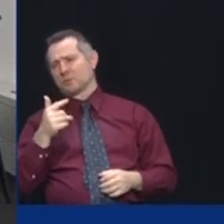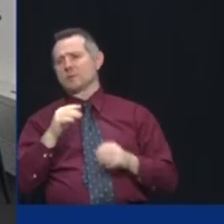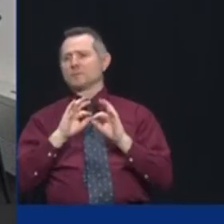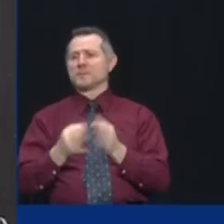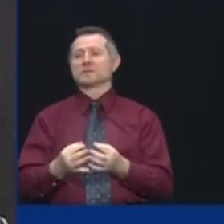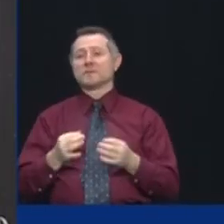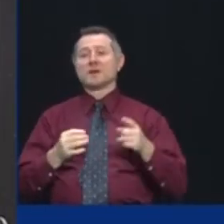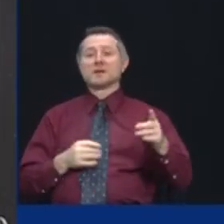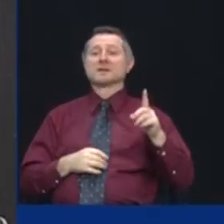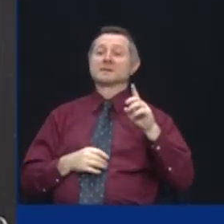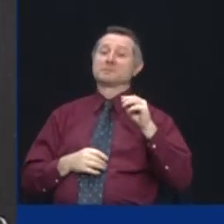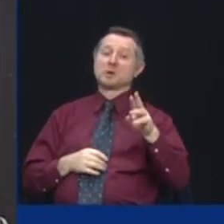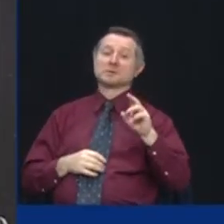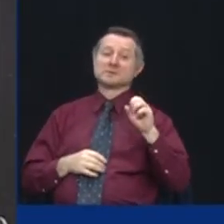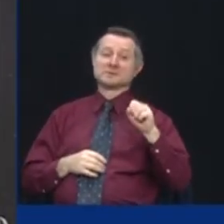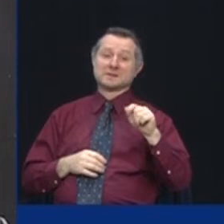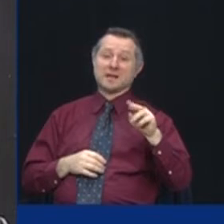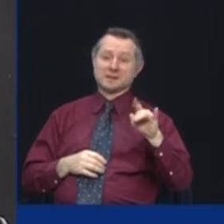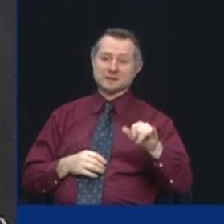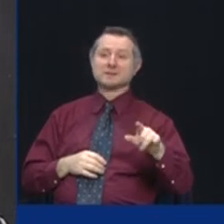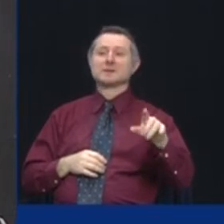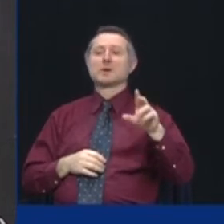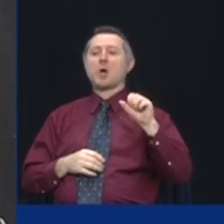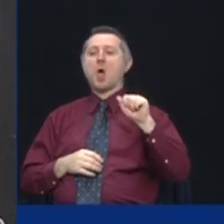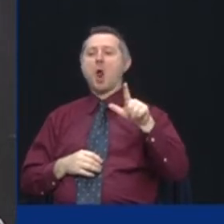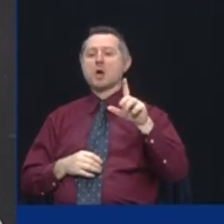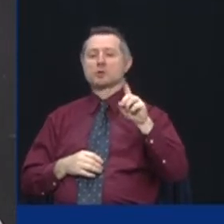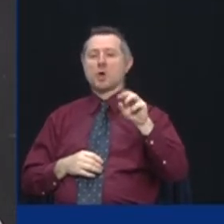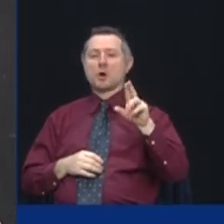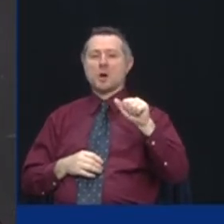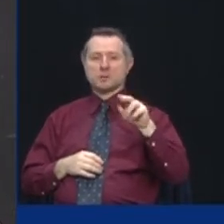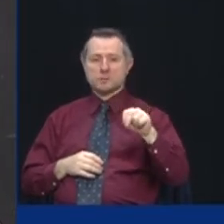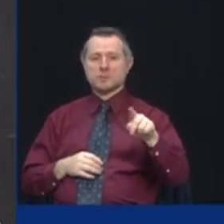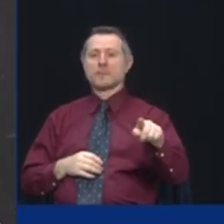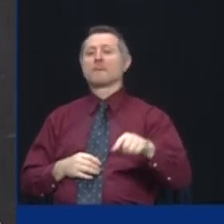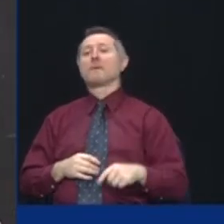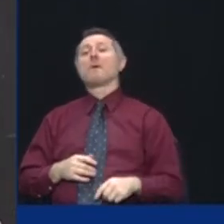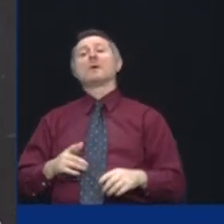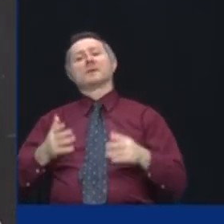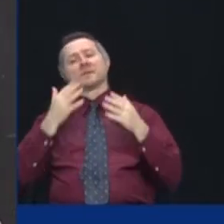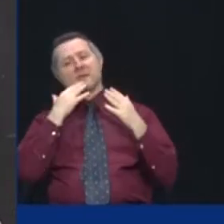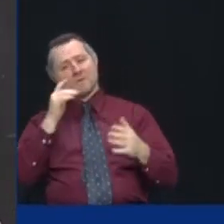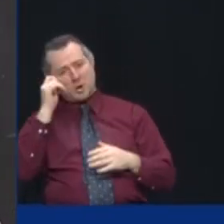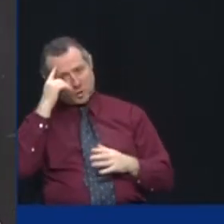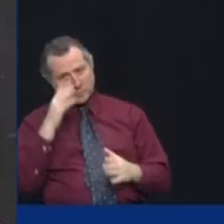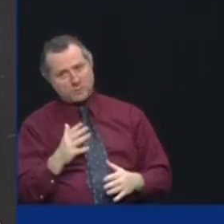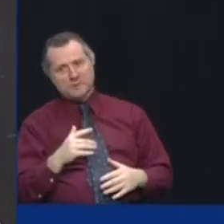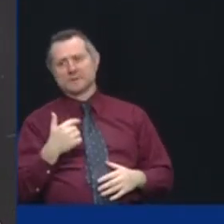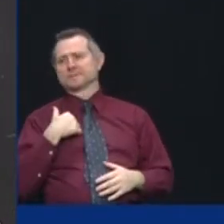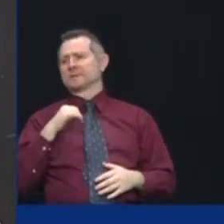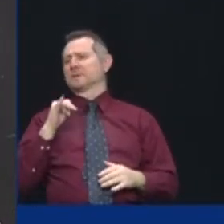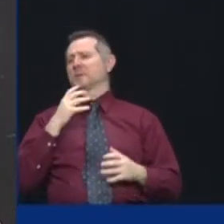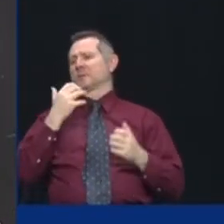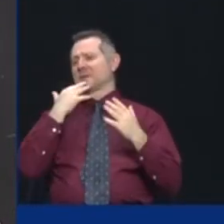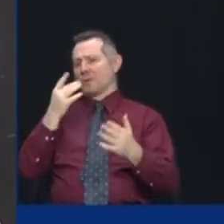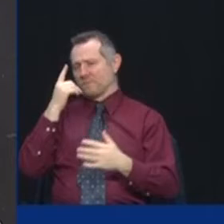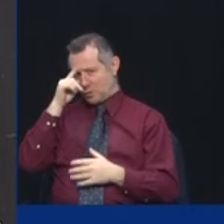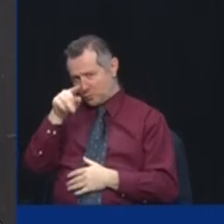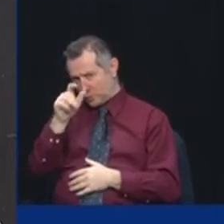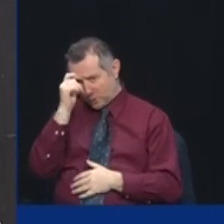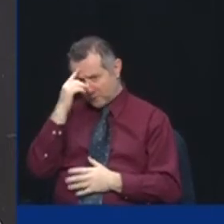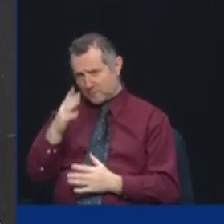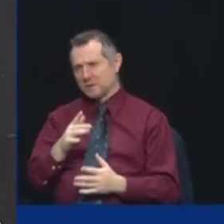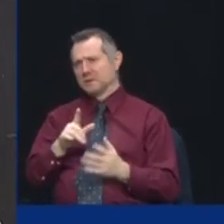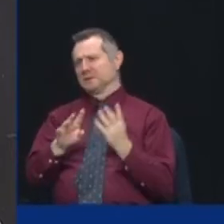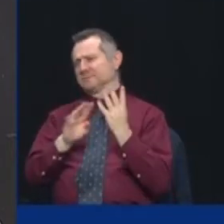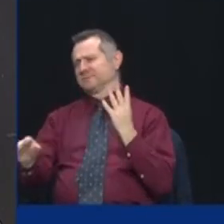you, Governor. First of all, similarly, I would like to thank you and all of your staff,